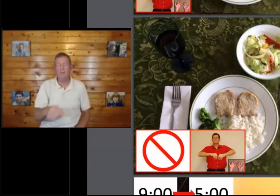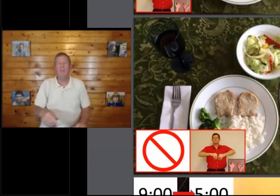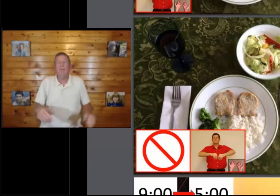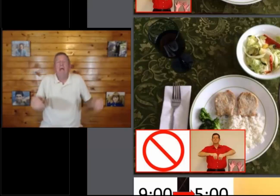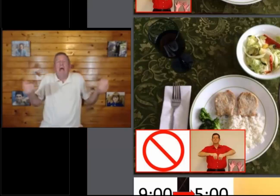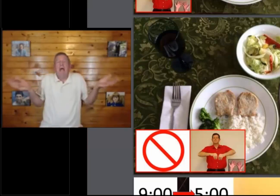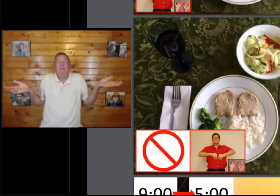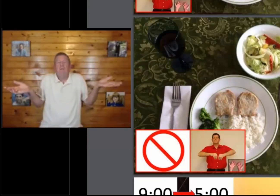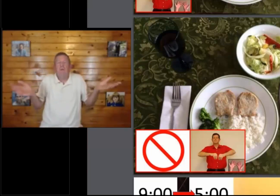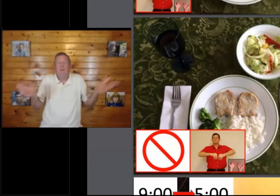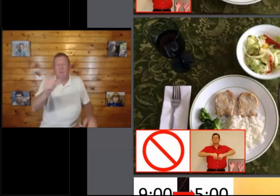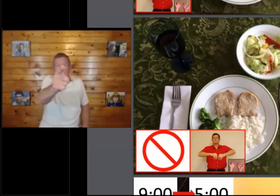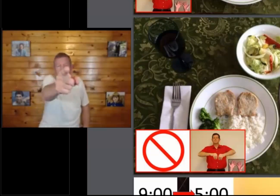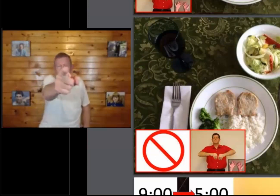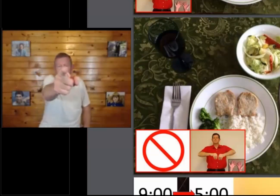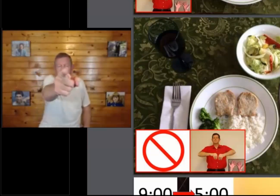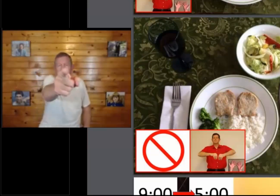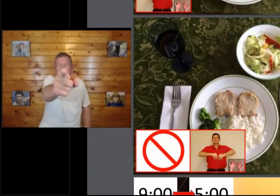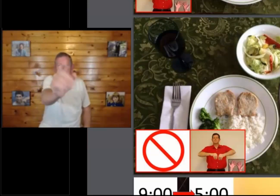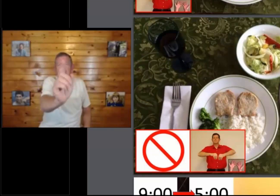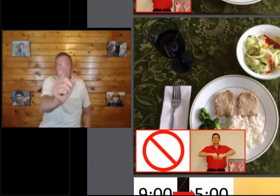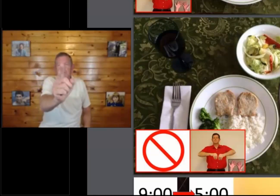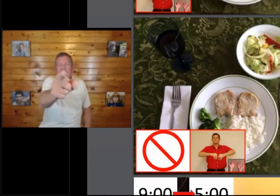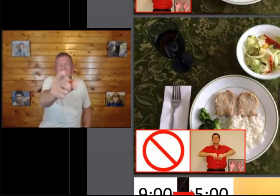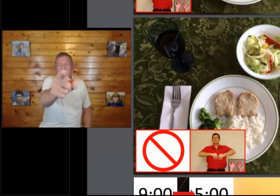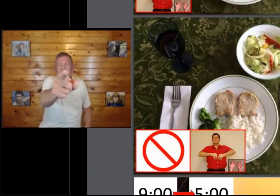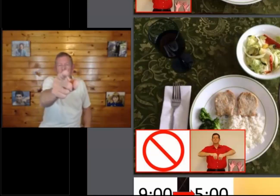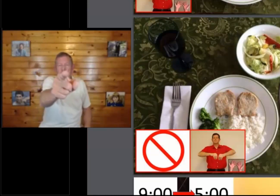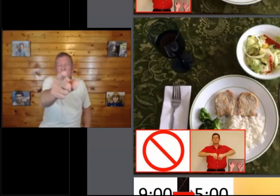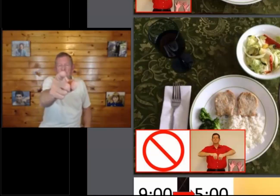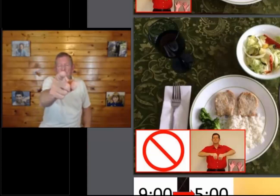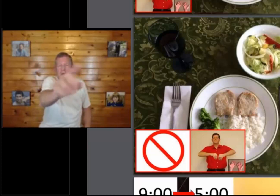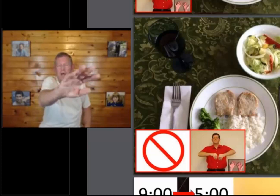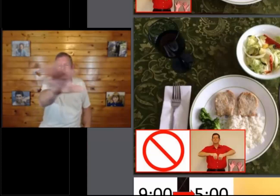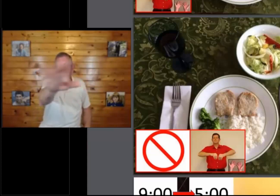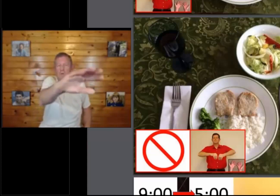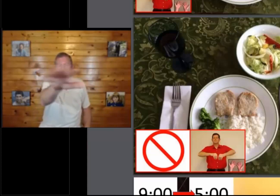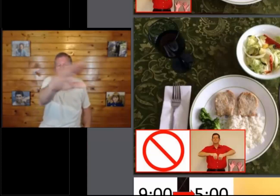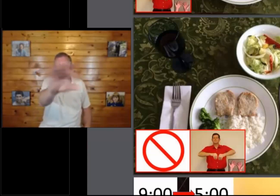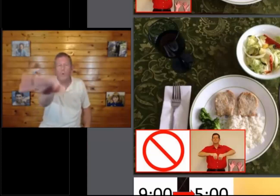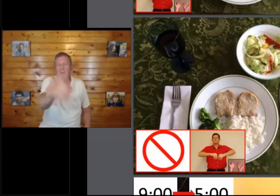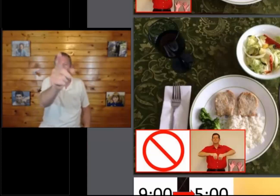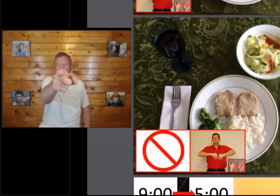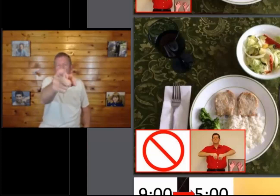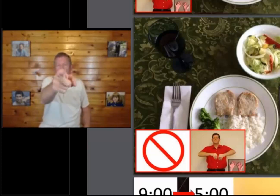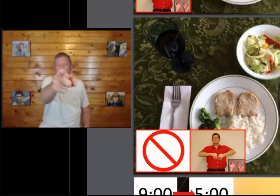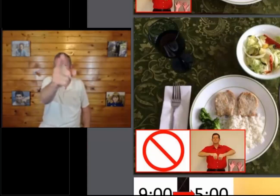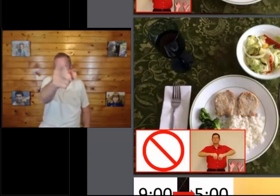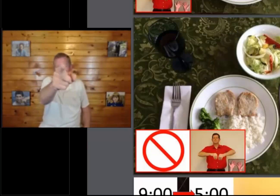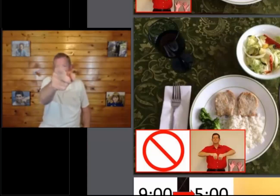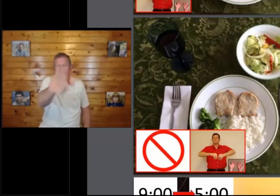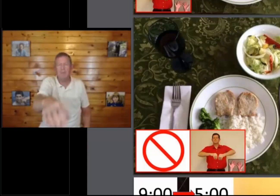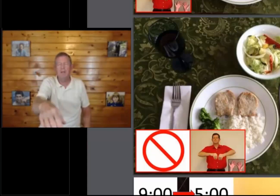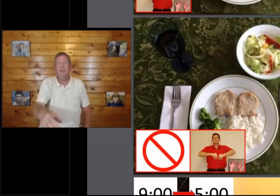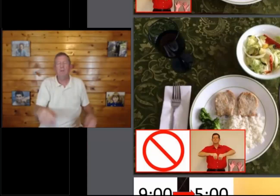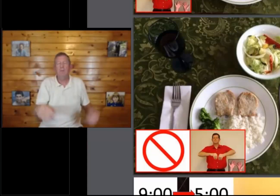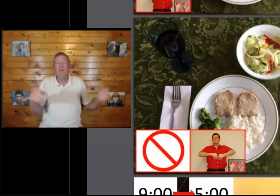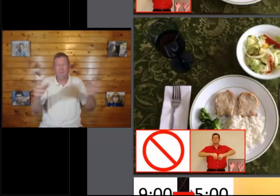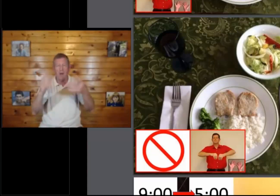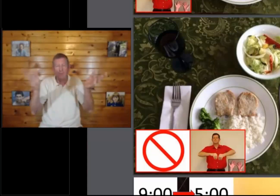too. Here we go. Est-ce que tu, which means I'm speaking to you individually. I'm not talking to all of you as a group, just one person at a